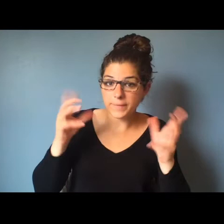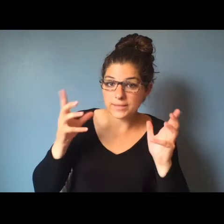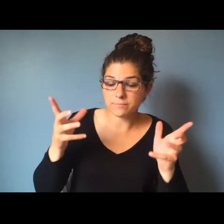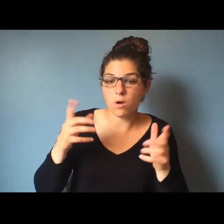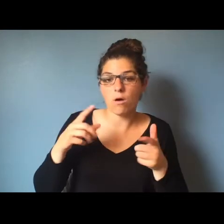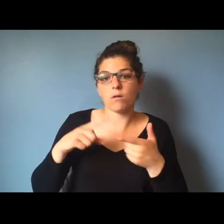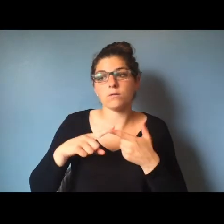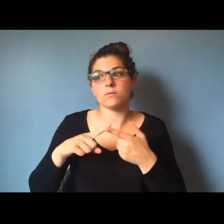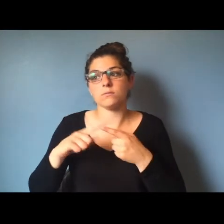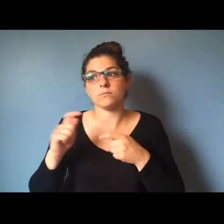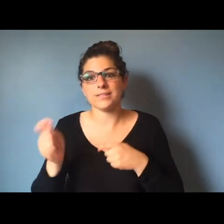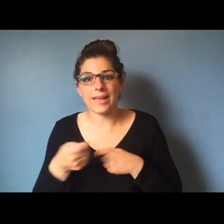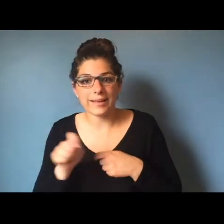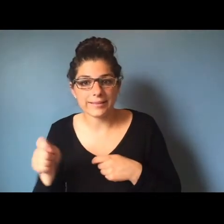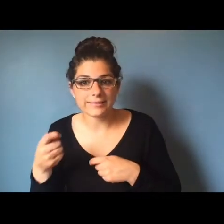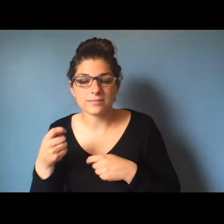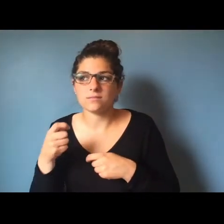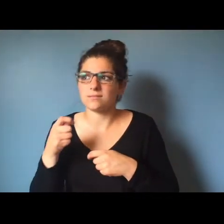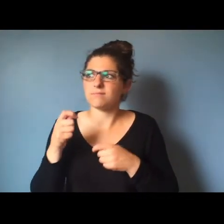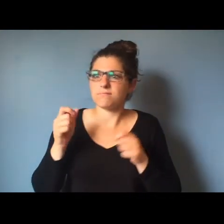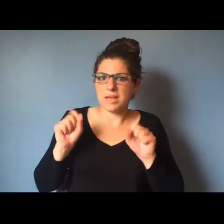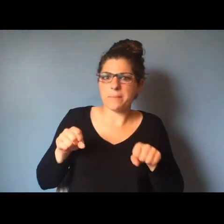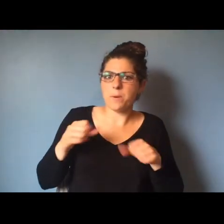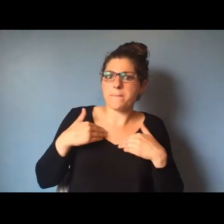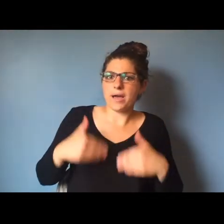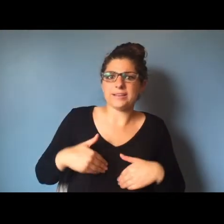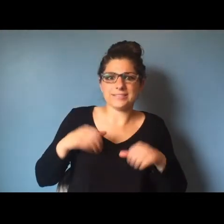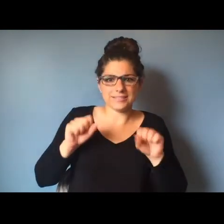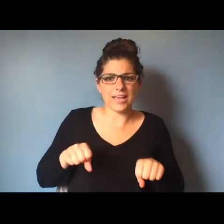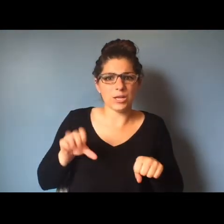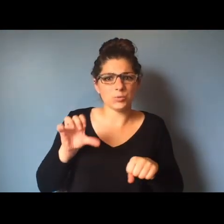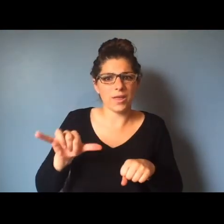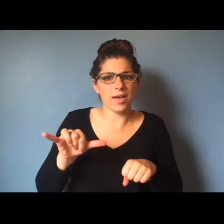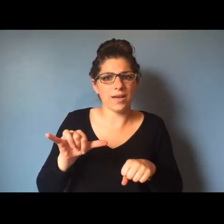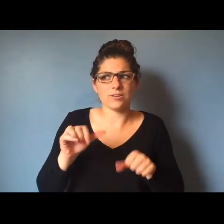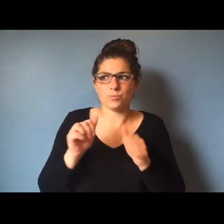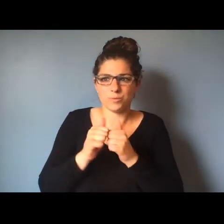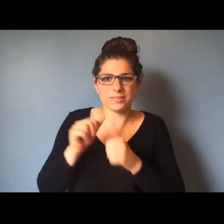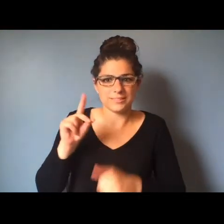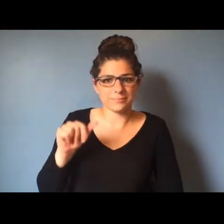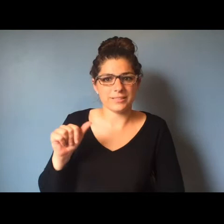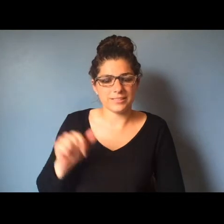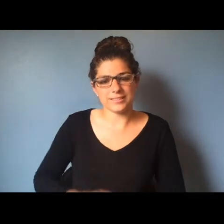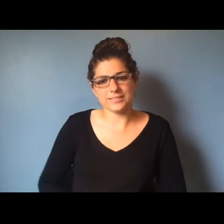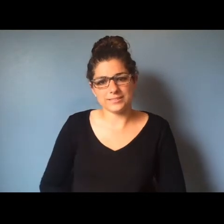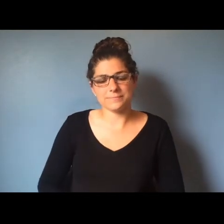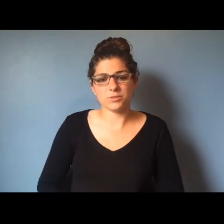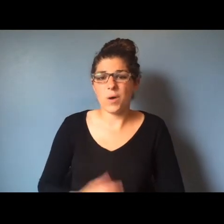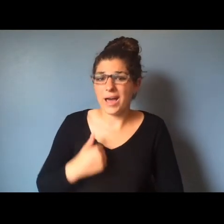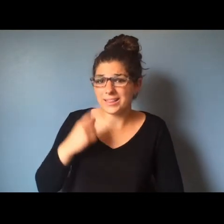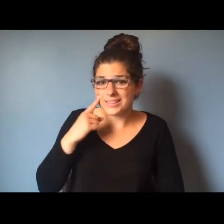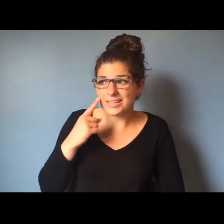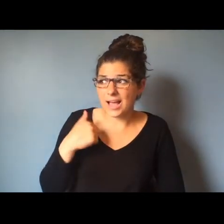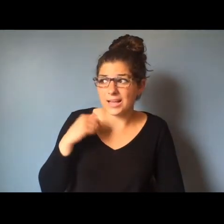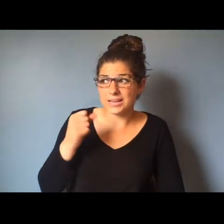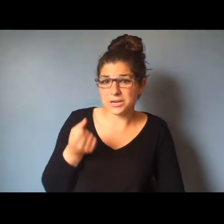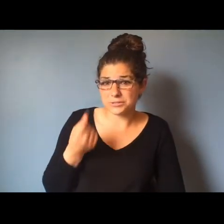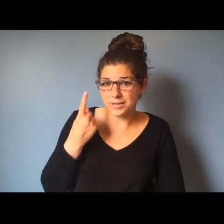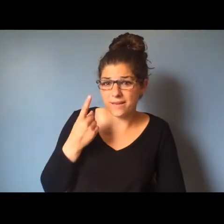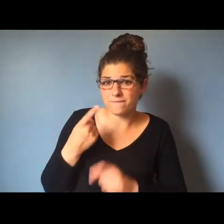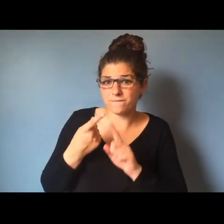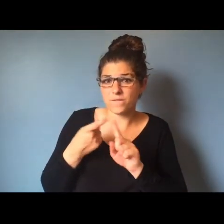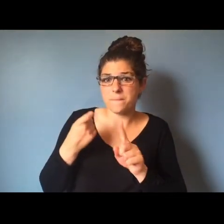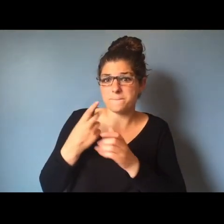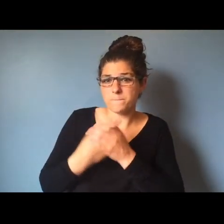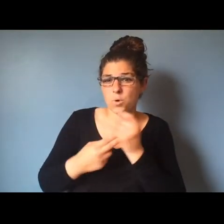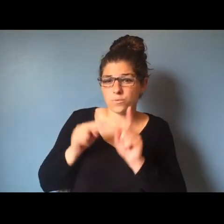tennis. And this is something that able bodies can do just alongside people with disabilities. So I think that I can understand it from both